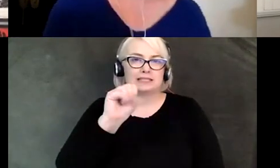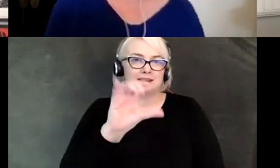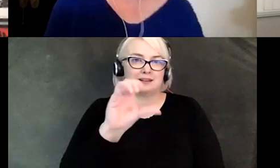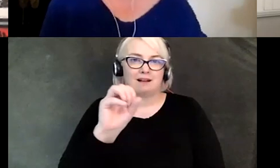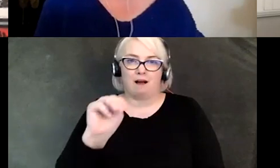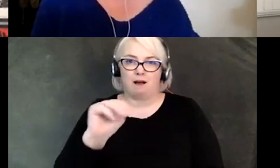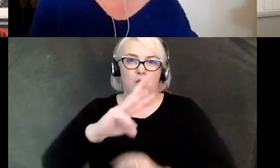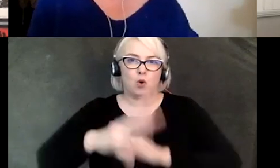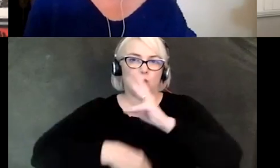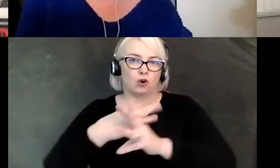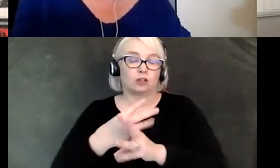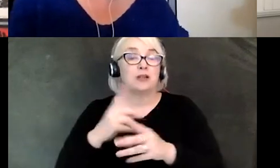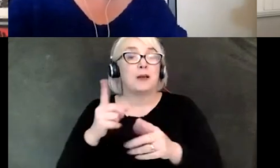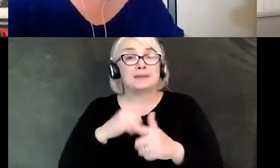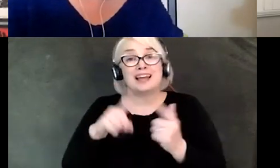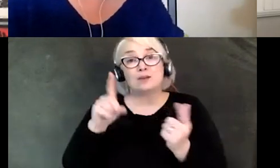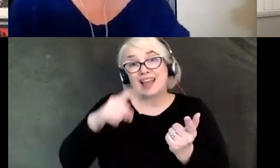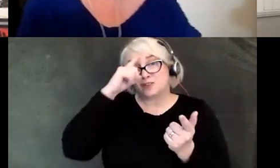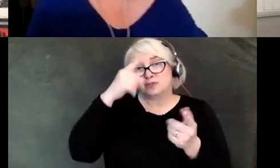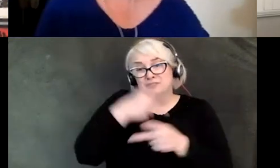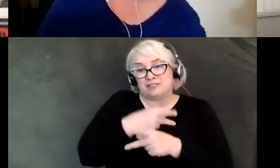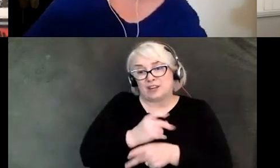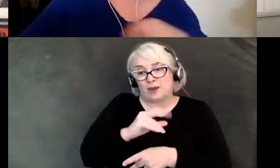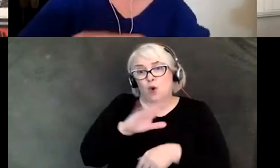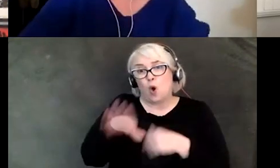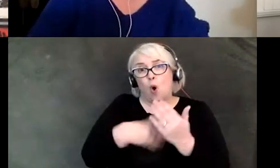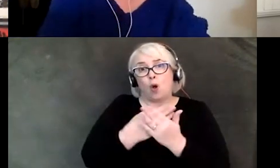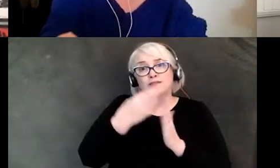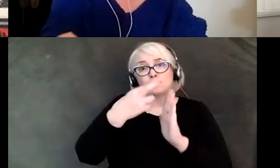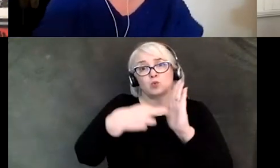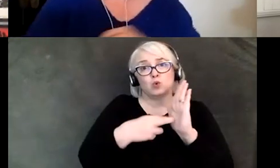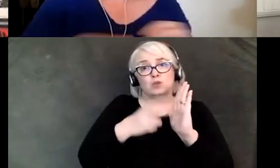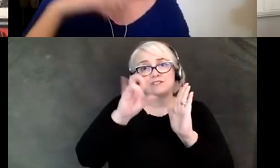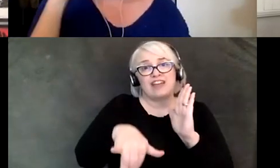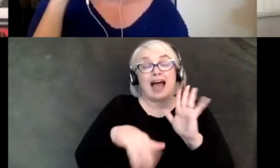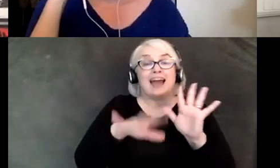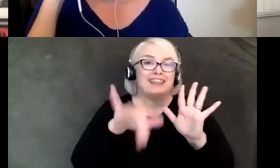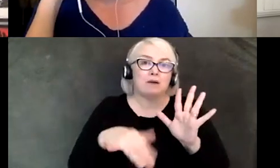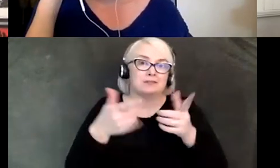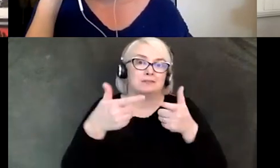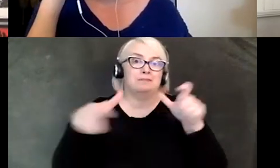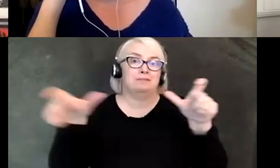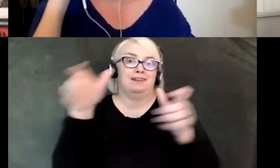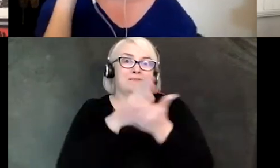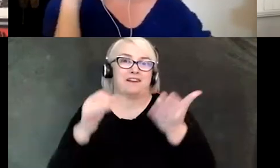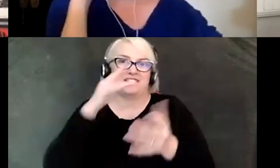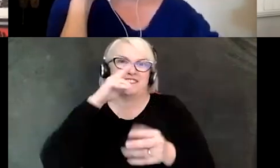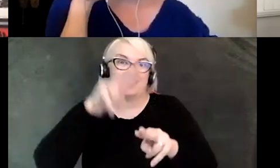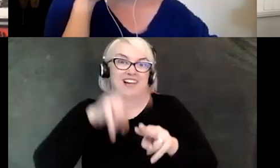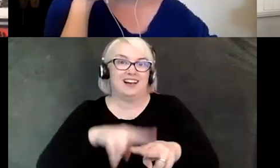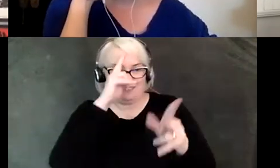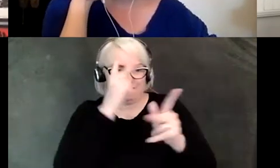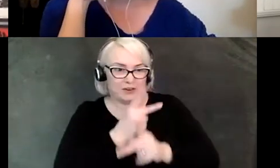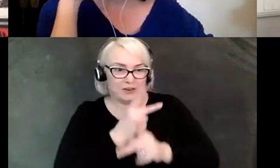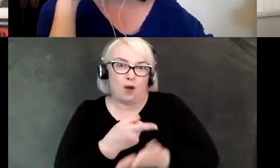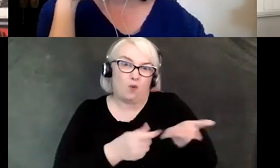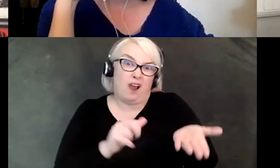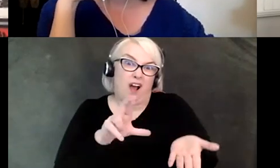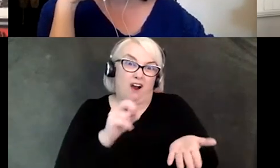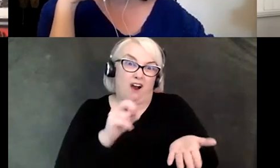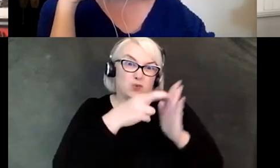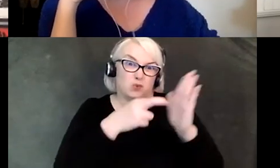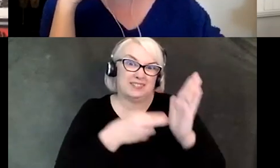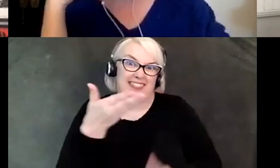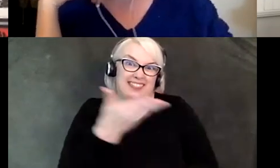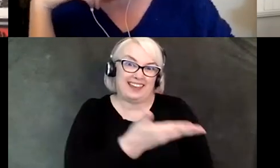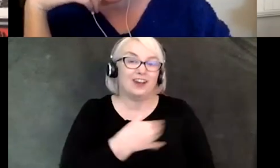of that, which was, I think for us, a large percentage of the fun was figuring out those rules. But what we tried to do, like we